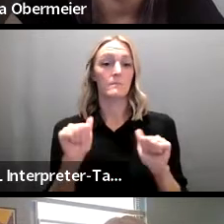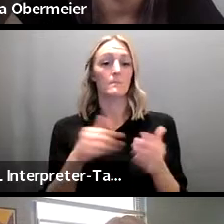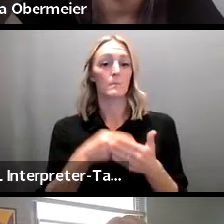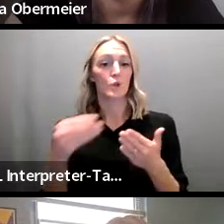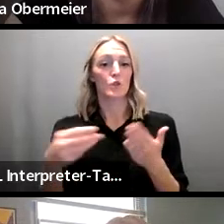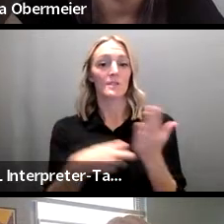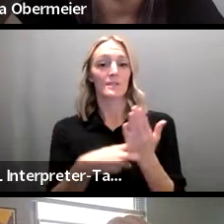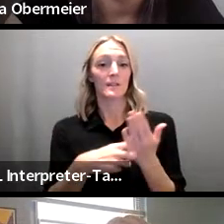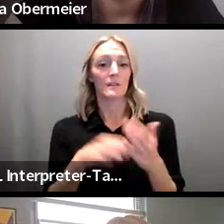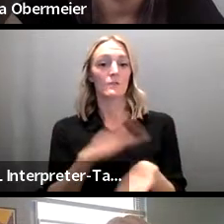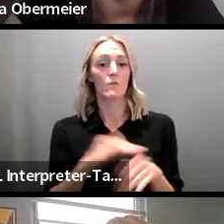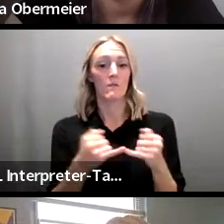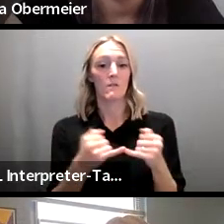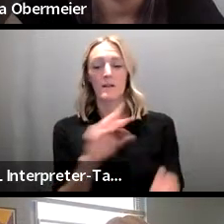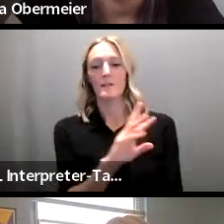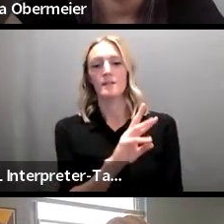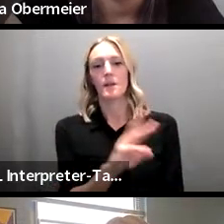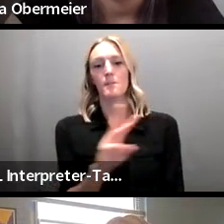at